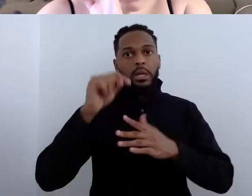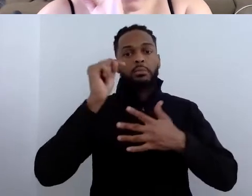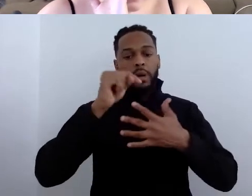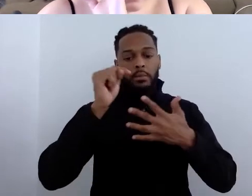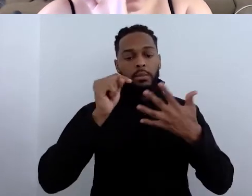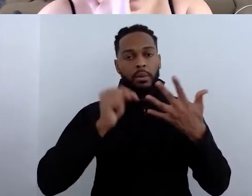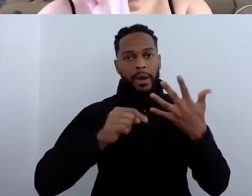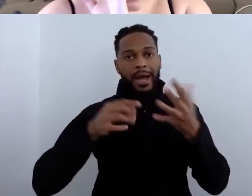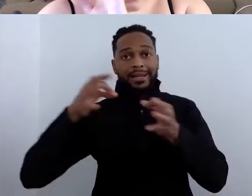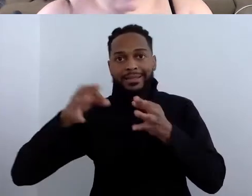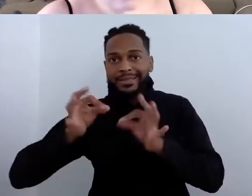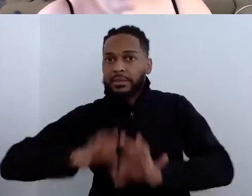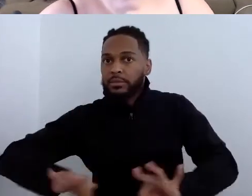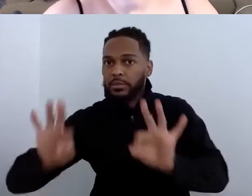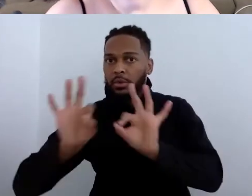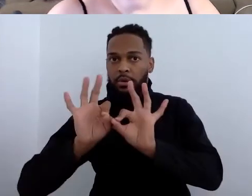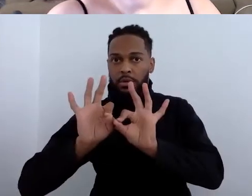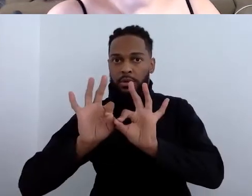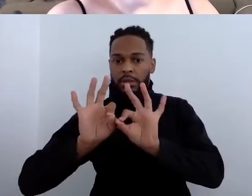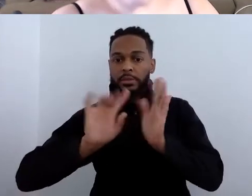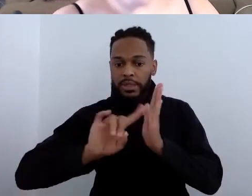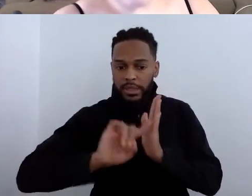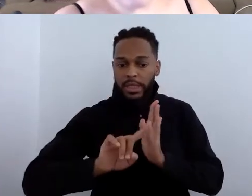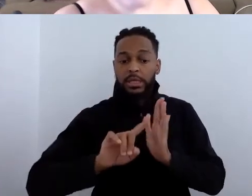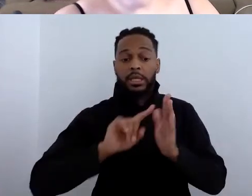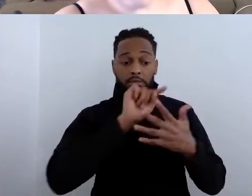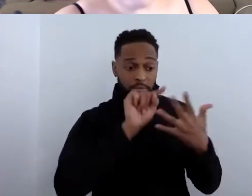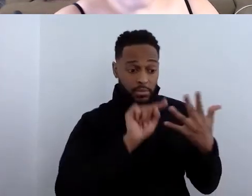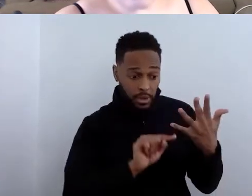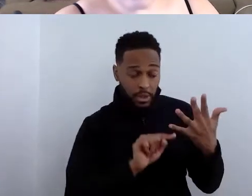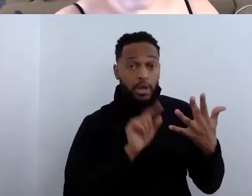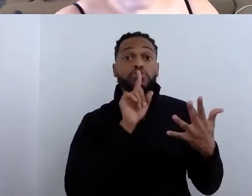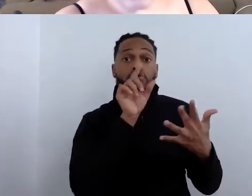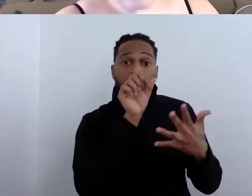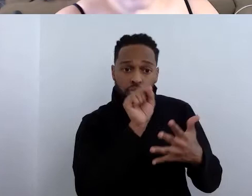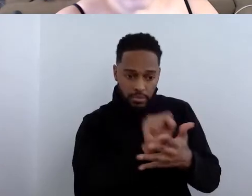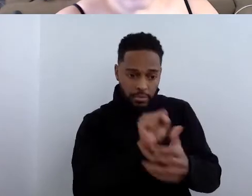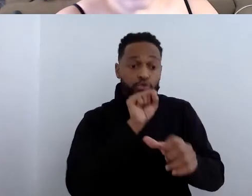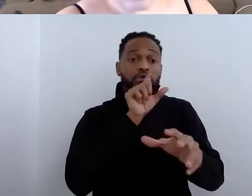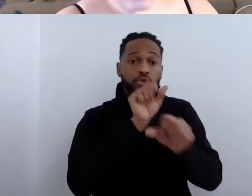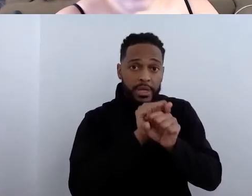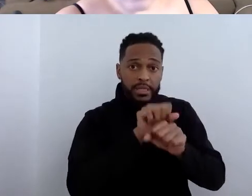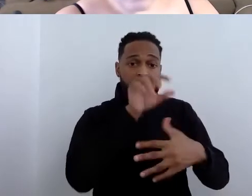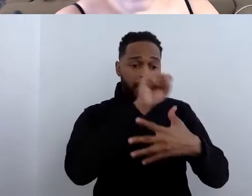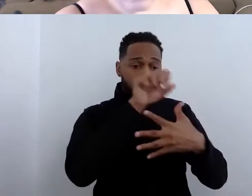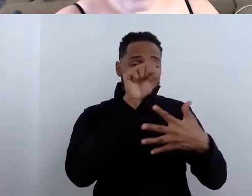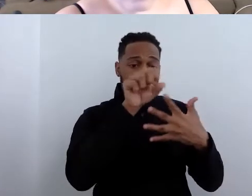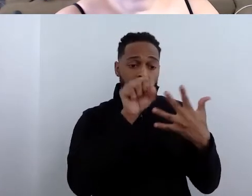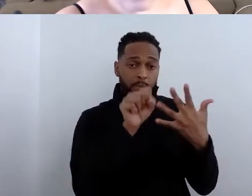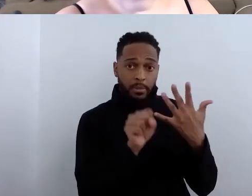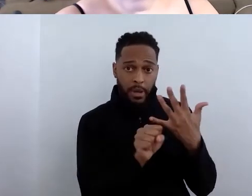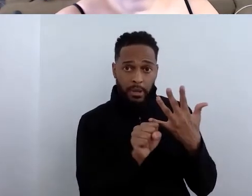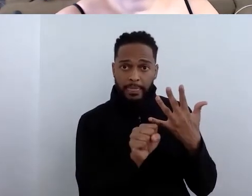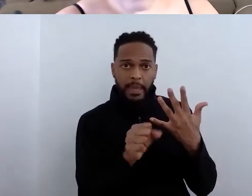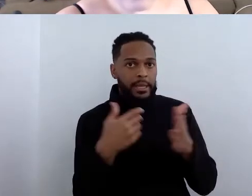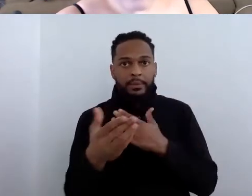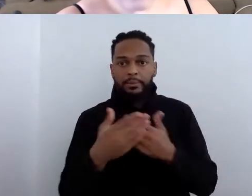how important it is, and be checking to make sure it's getting done. Even if we're not your main doctor because you're admitted with something